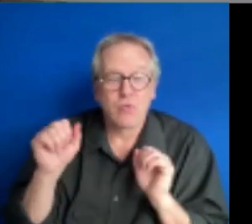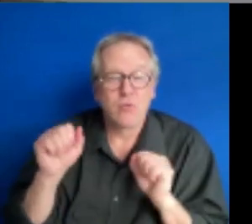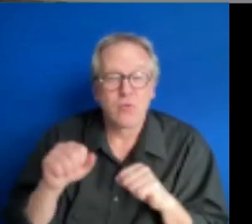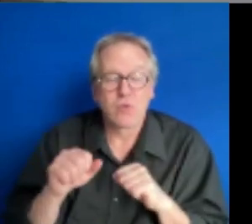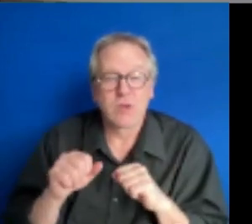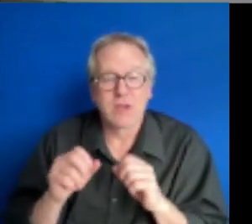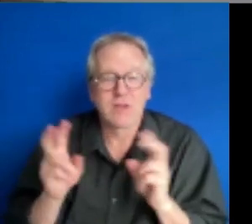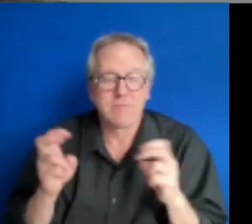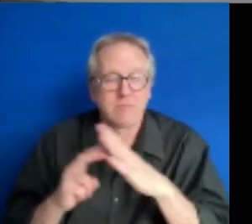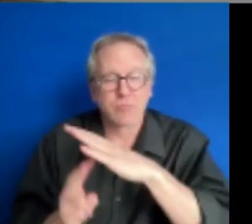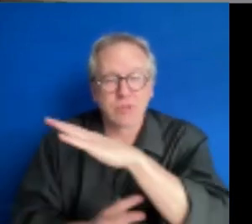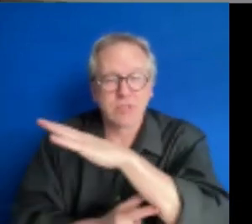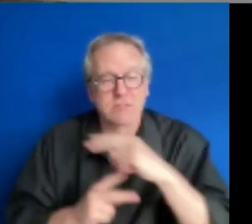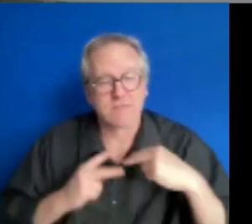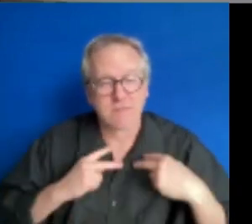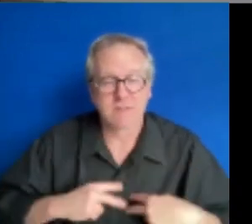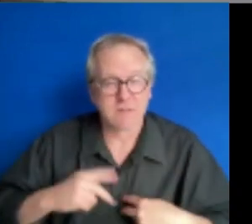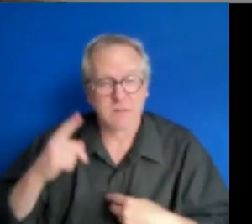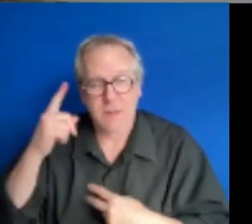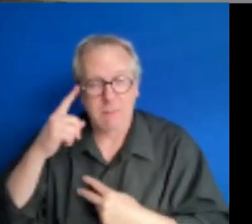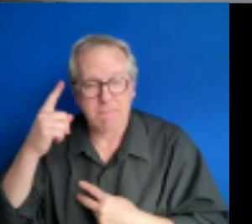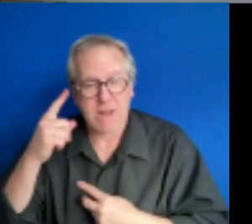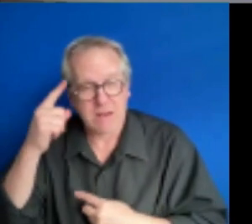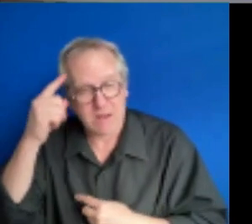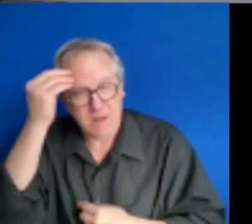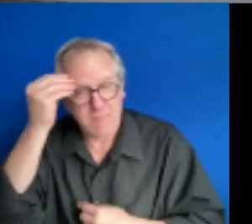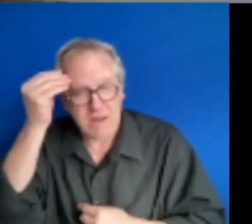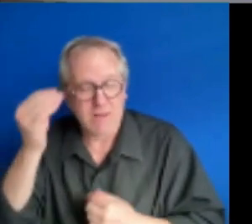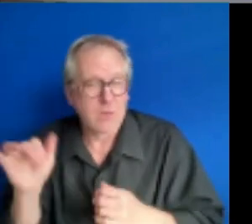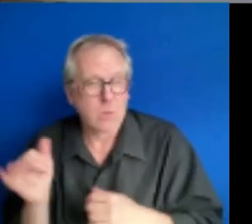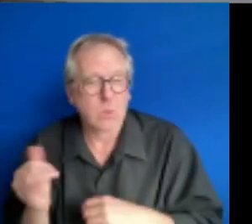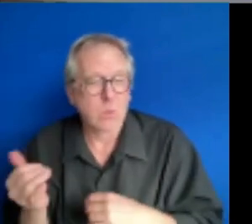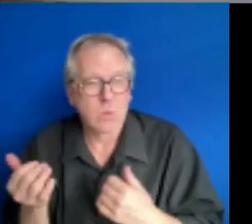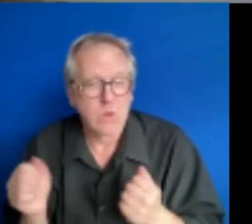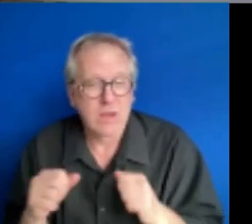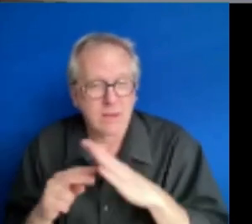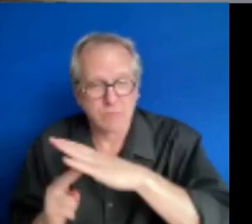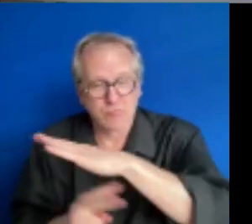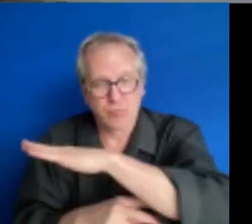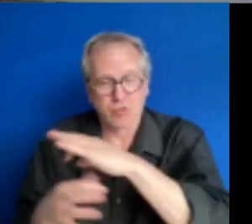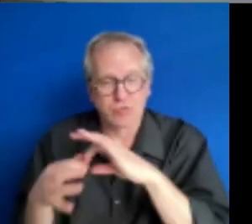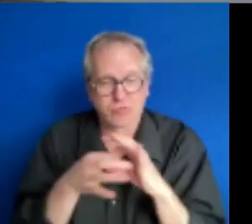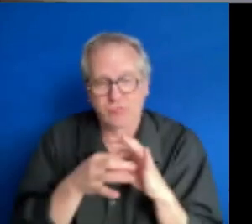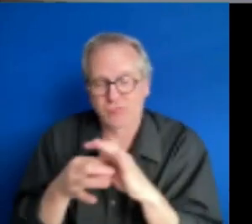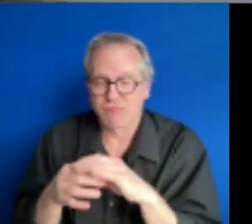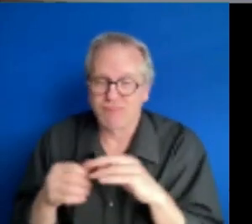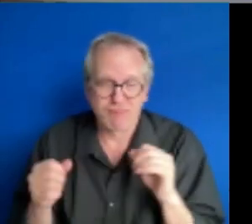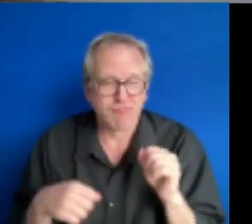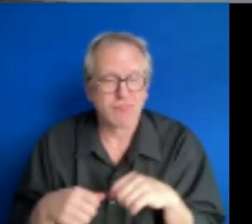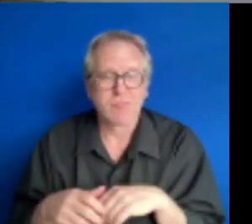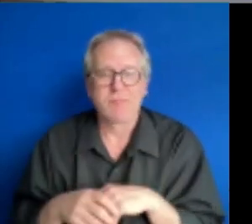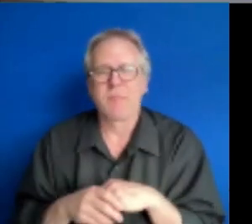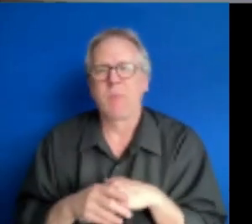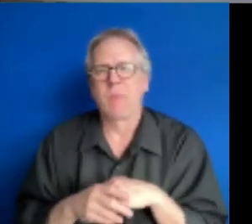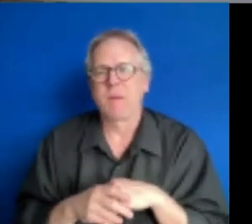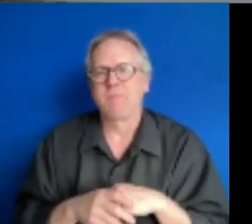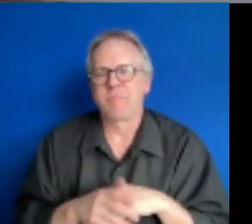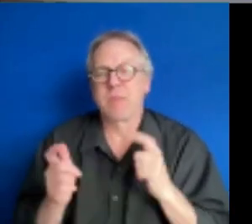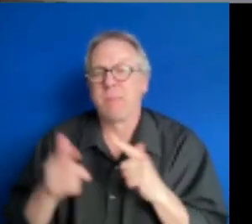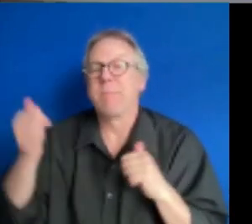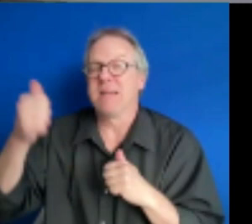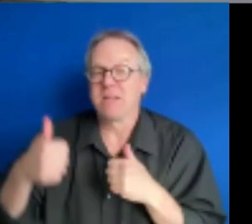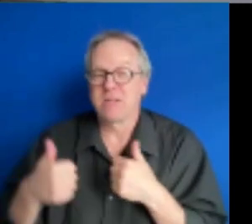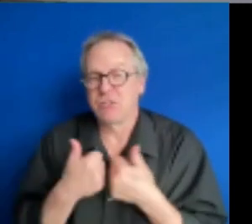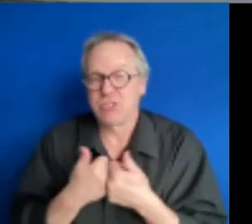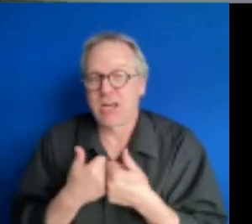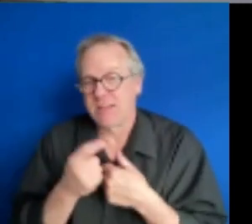bridge physical and mental. But I have a bigger challenge to ask about. But I have a bigger challenge to